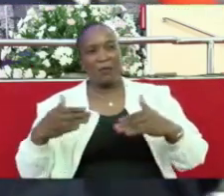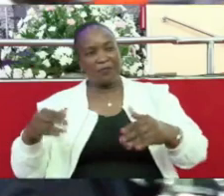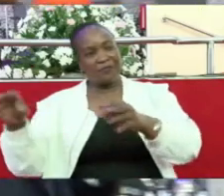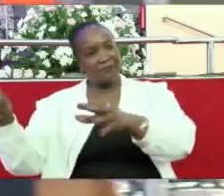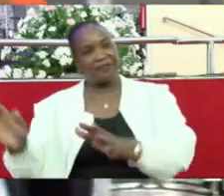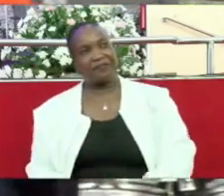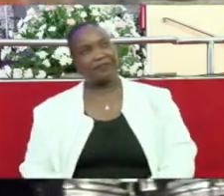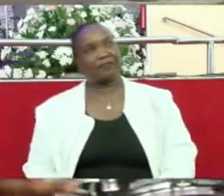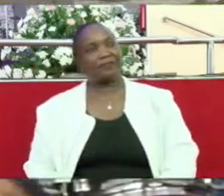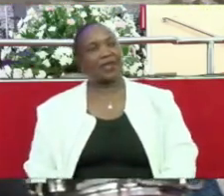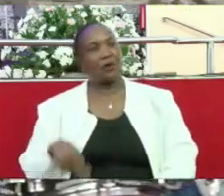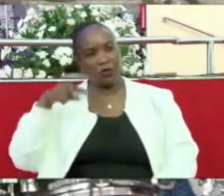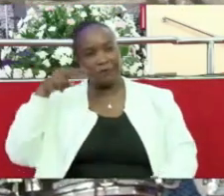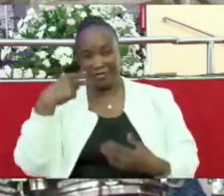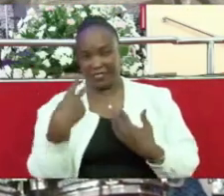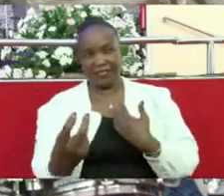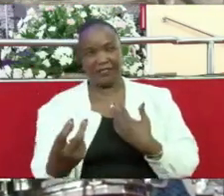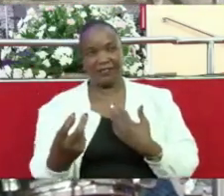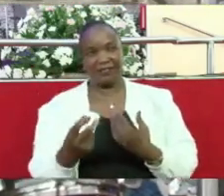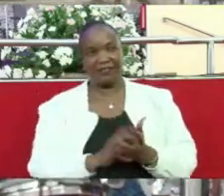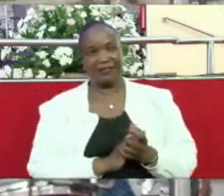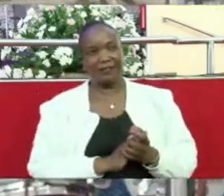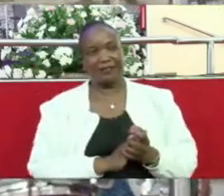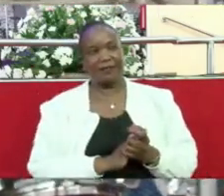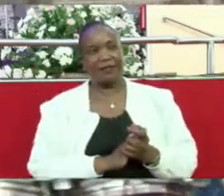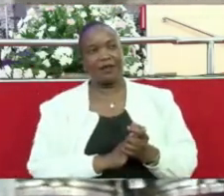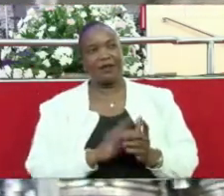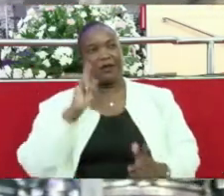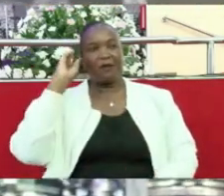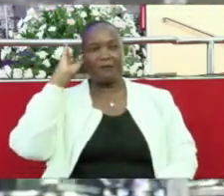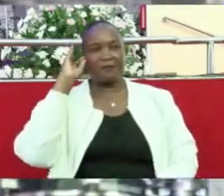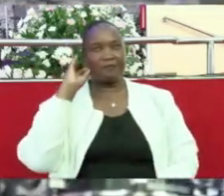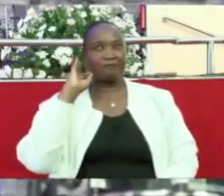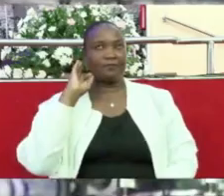or when you look at your future, you cannot figure what your future will be like,